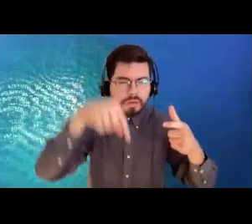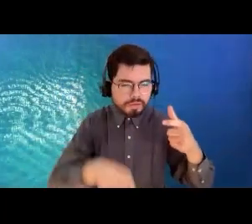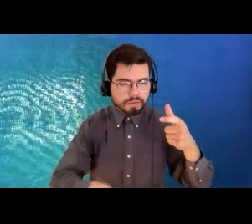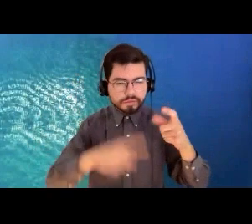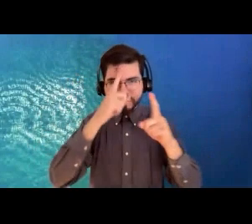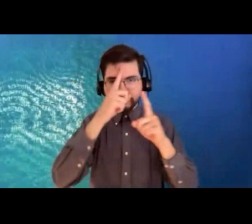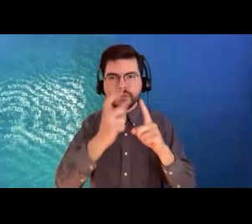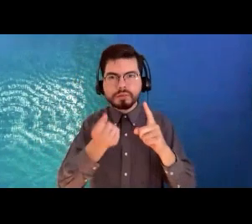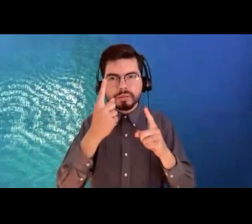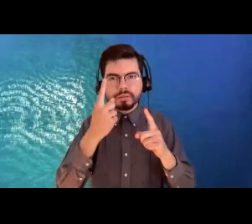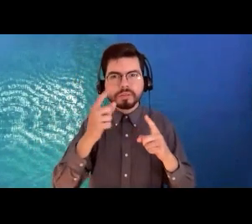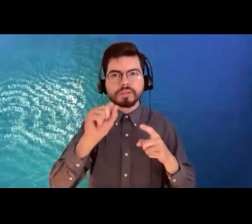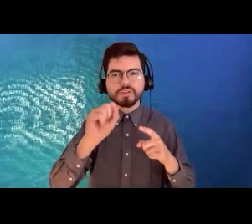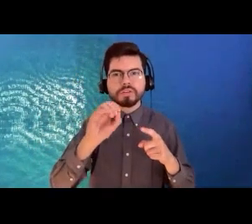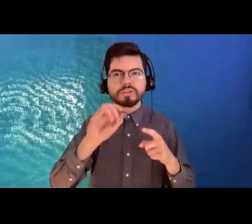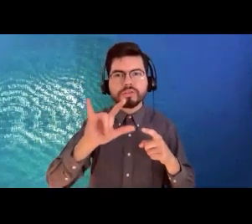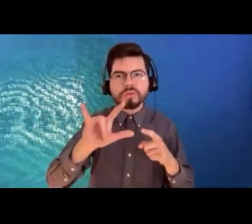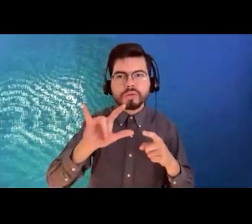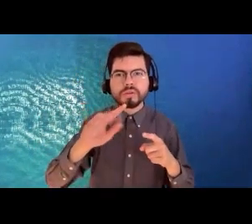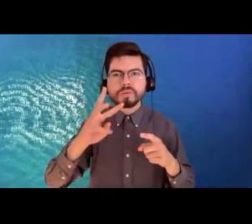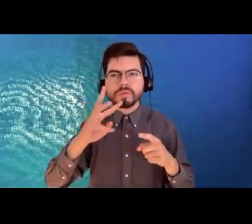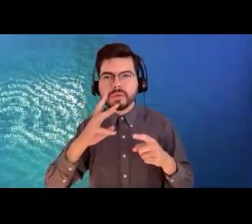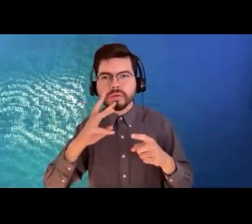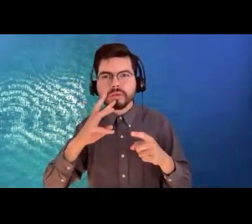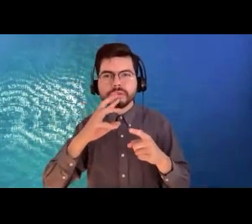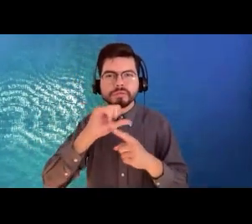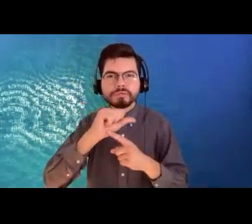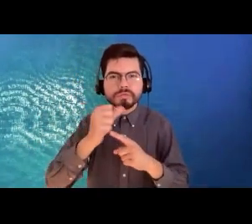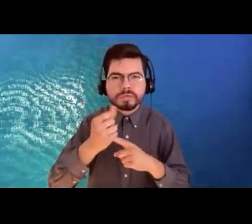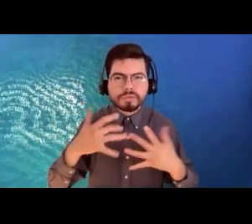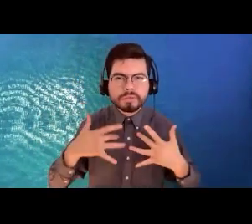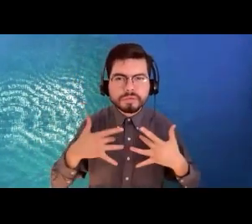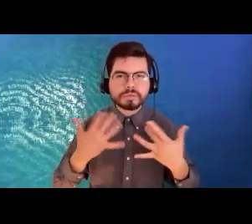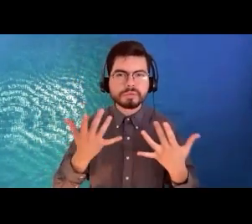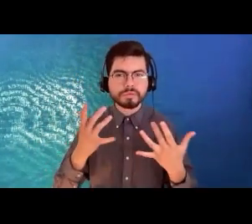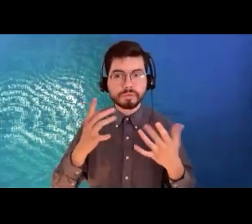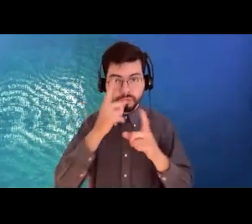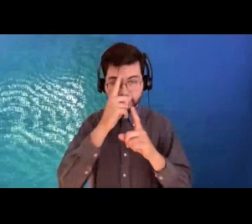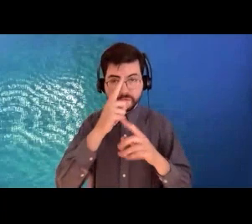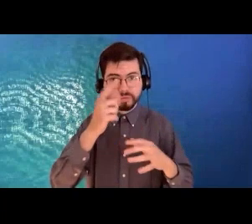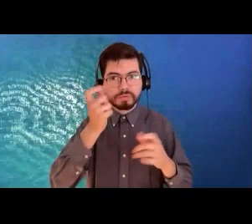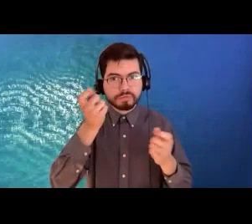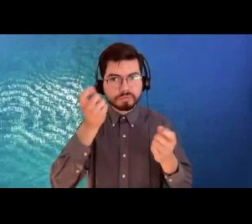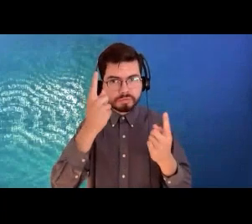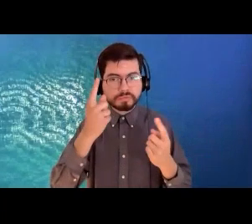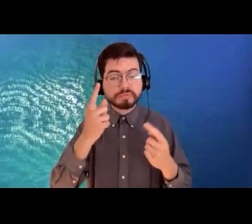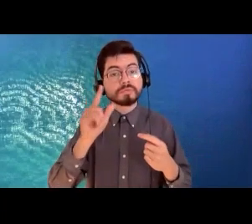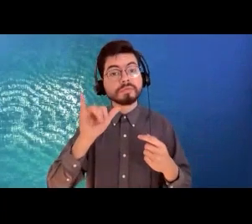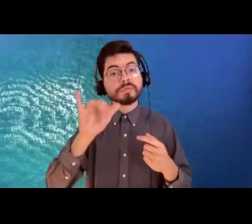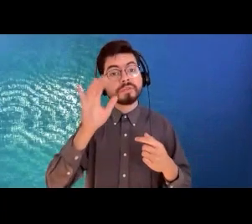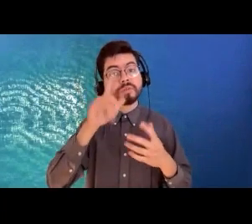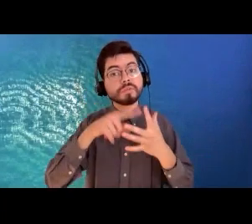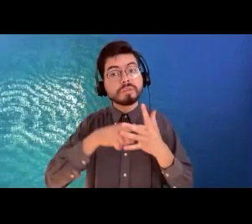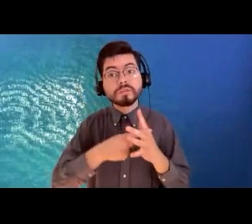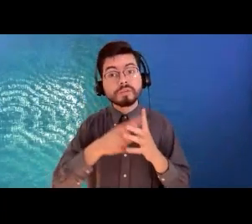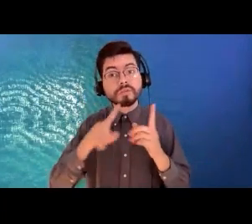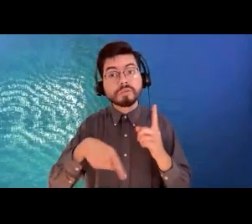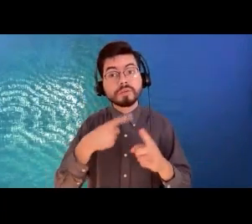of the soils and the hydrologic conditions. We want to have that project under contract and under construction by